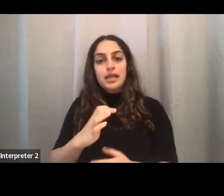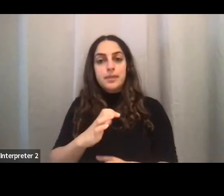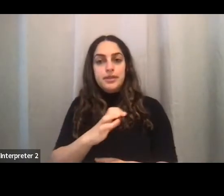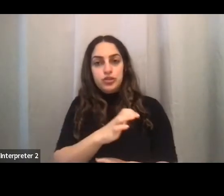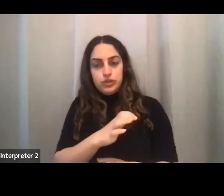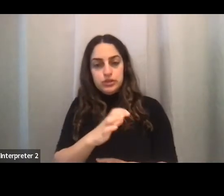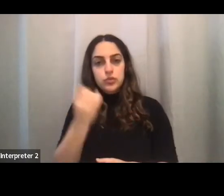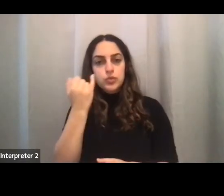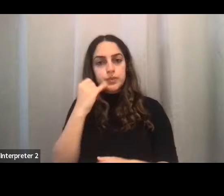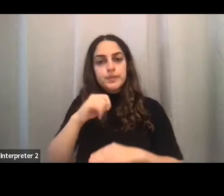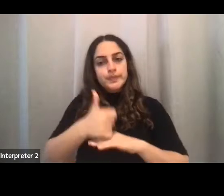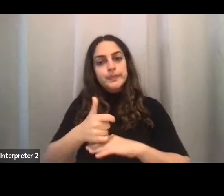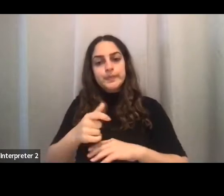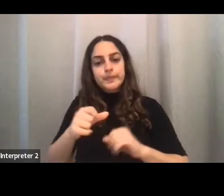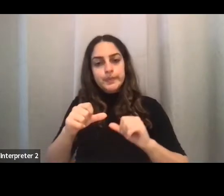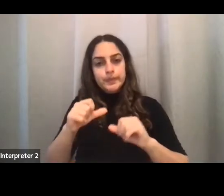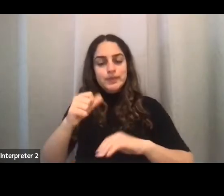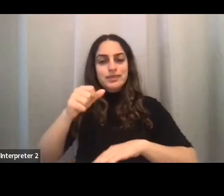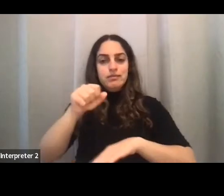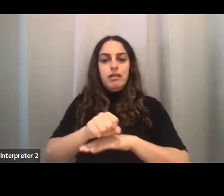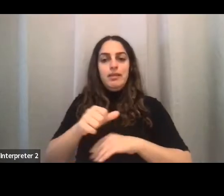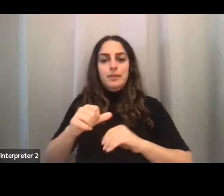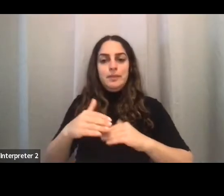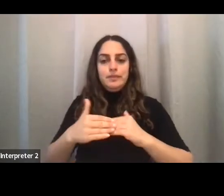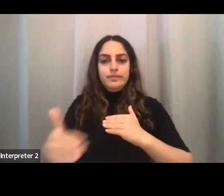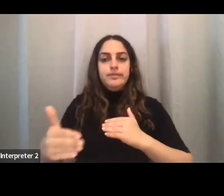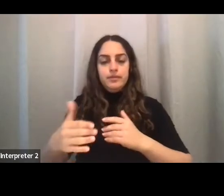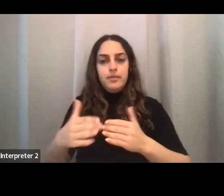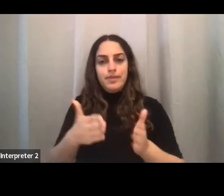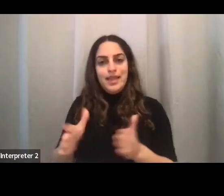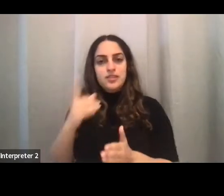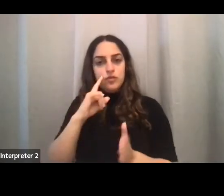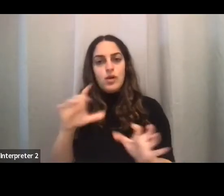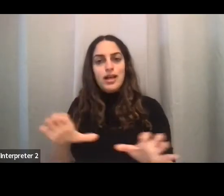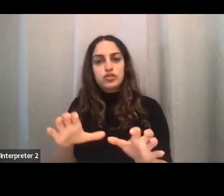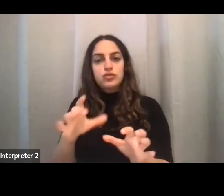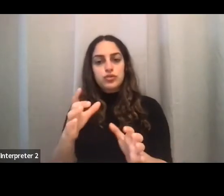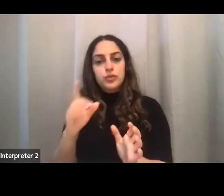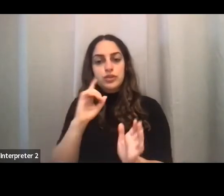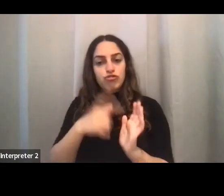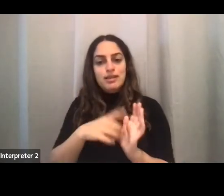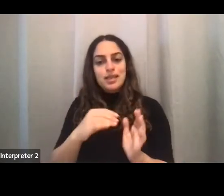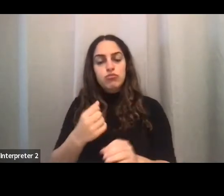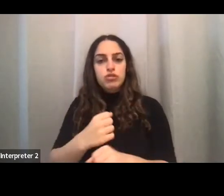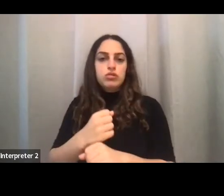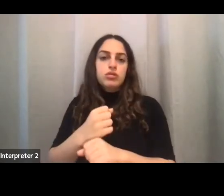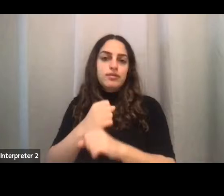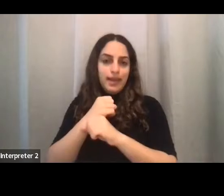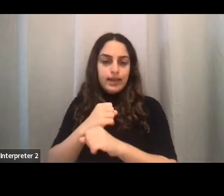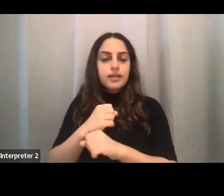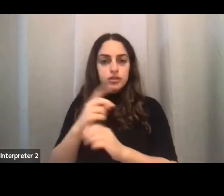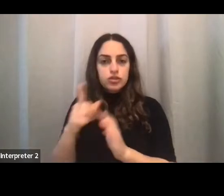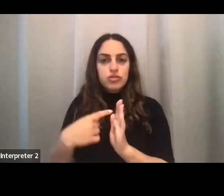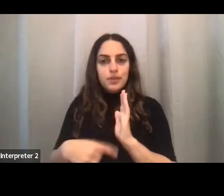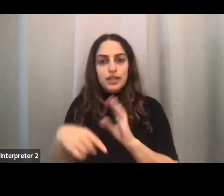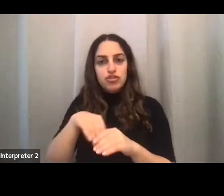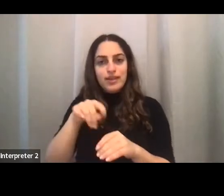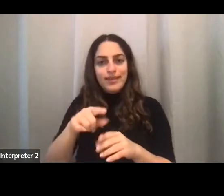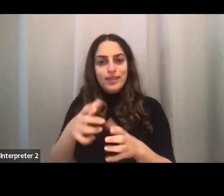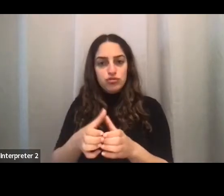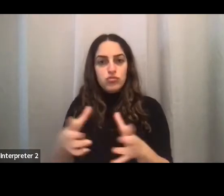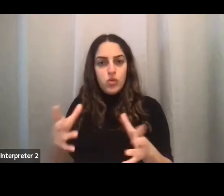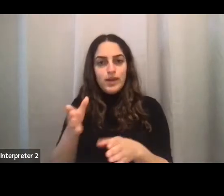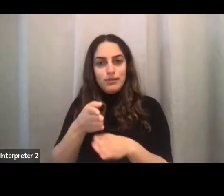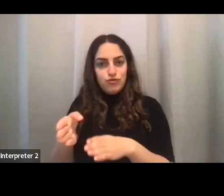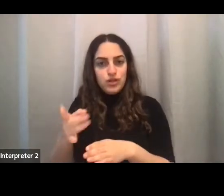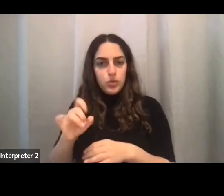formulating concrete plans for action to address and prevent discrimination in this important and vitally growing industry and you can